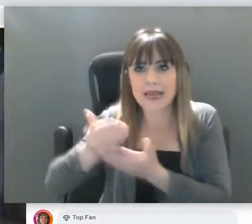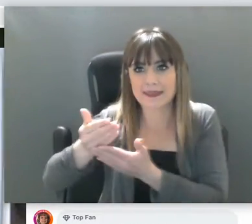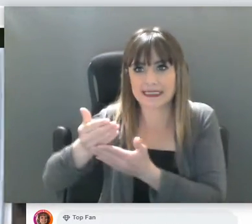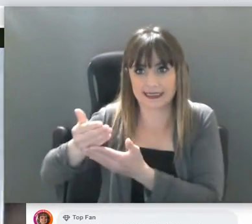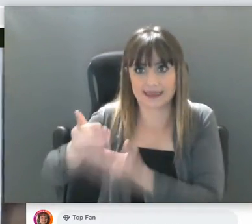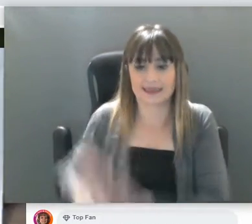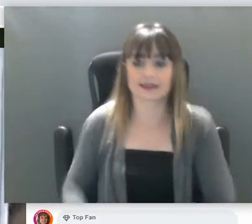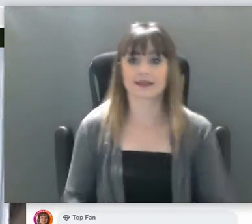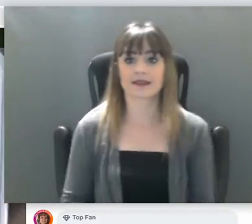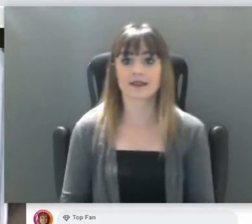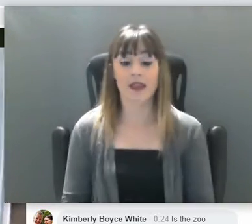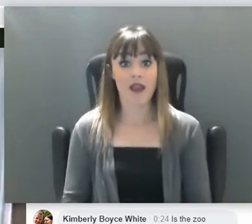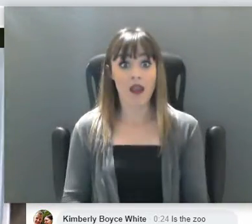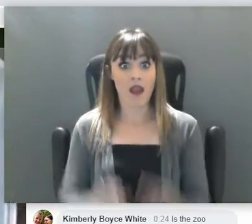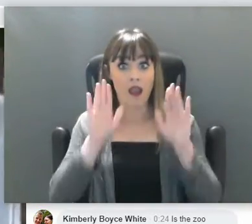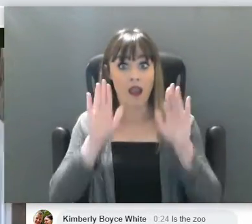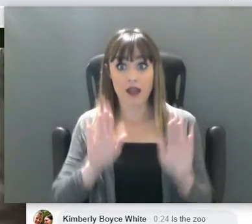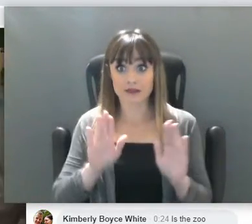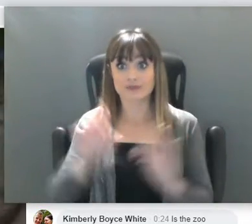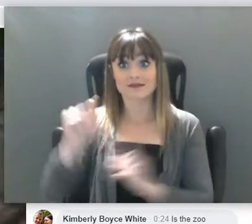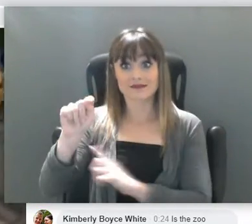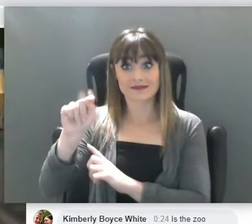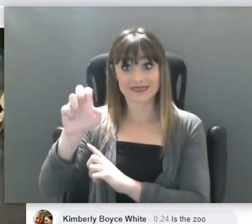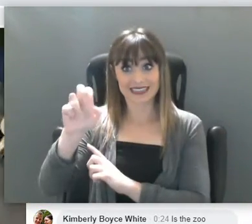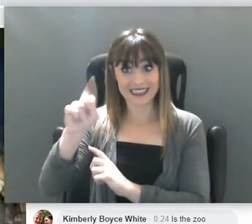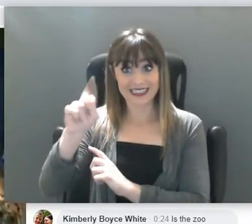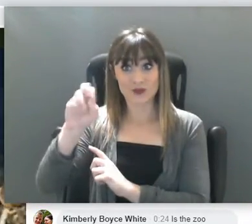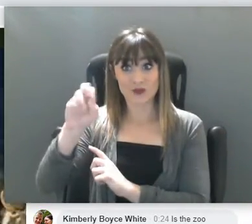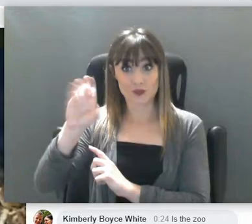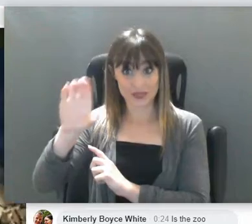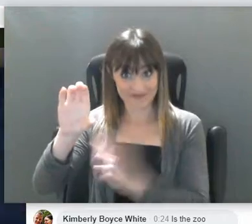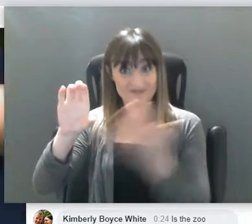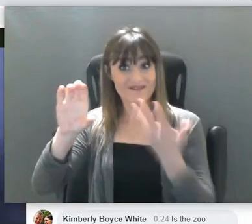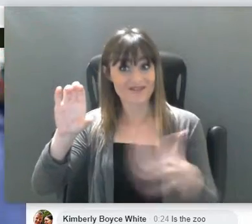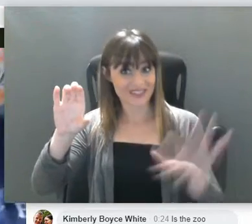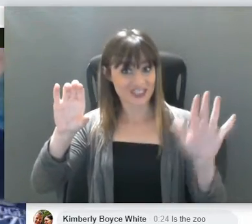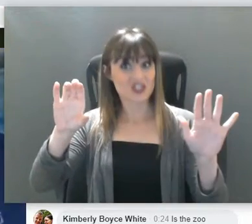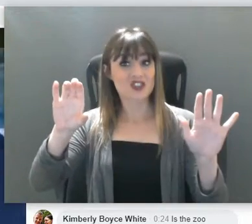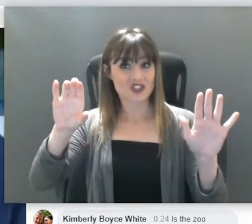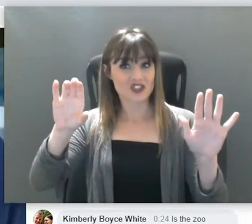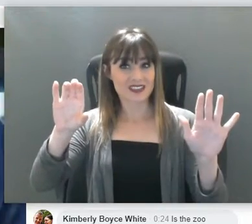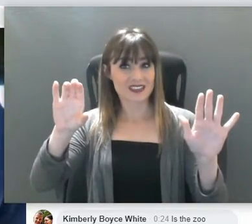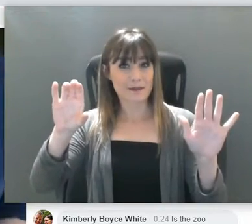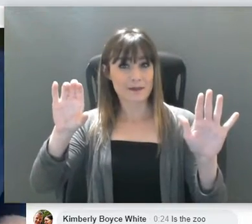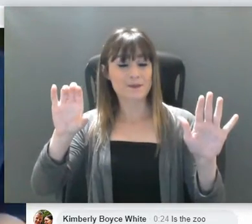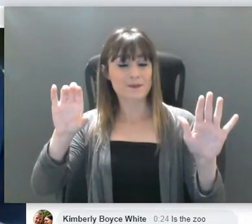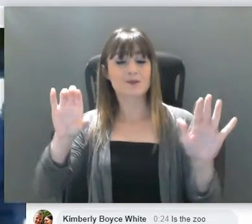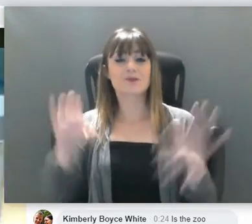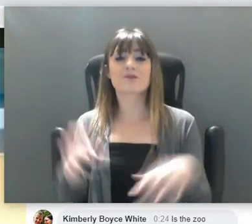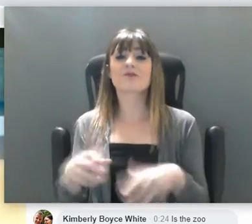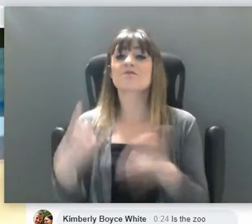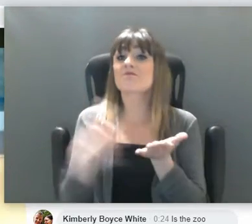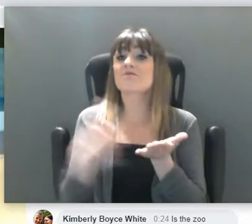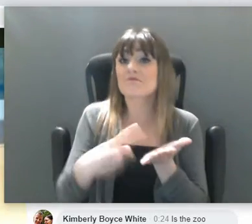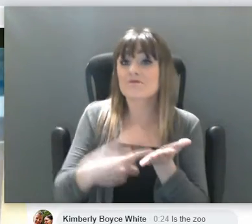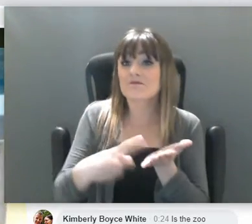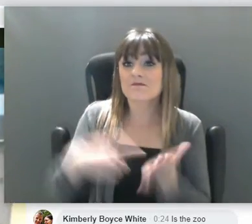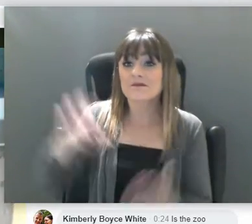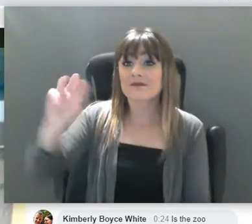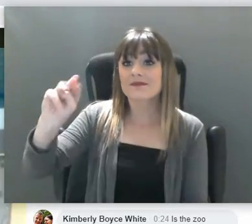So what's next? You guys, that's ten rec. We're talking about mammals today. Yep. If you're just joining us, we're chatting with Mel. We're talking mammals. And if you've